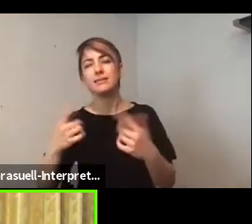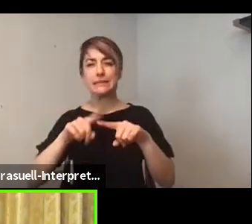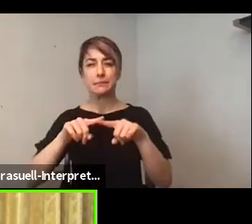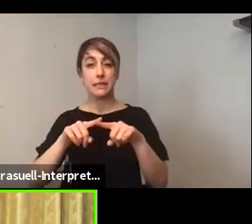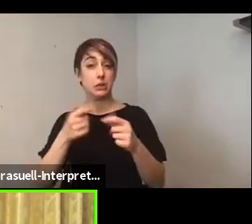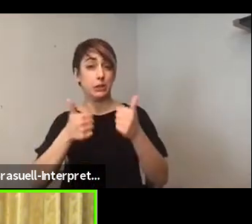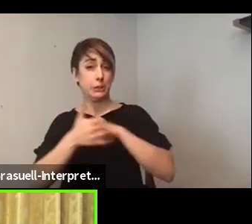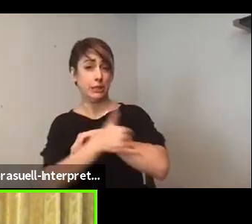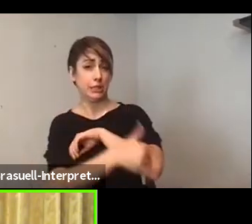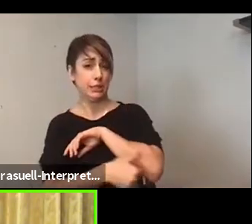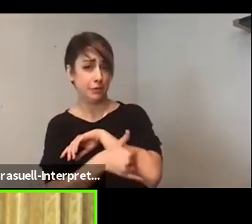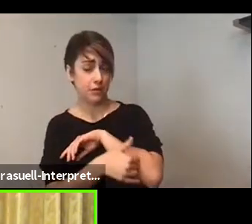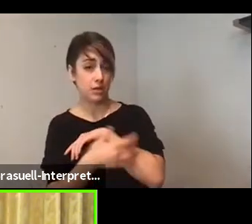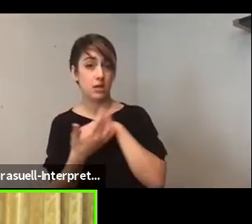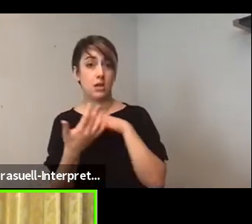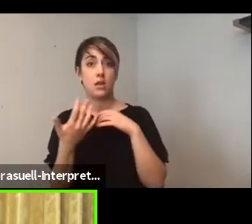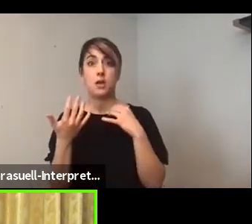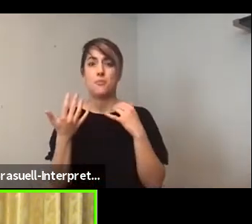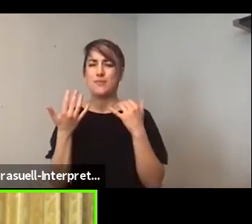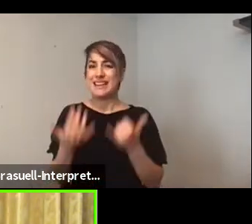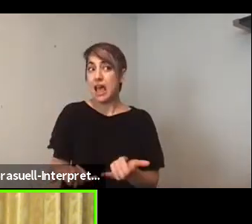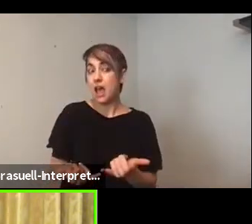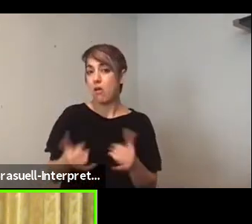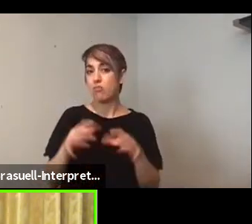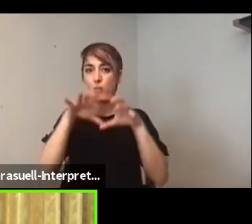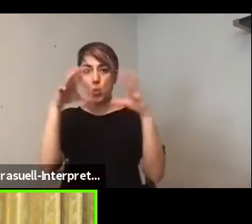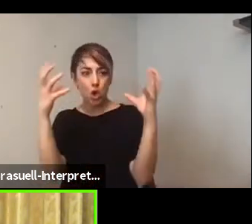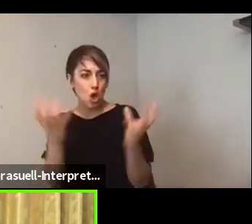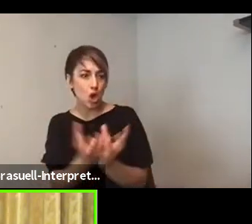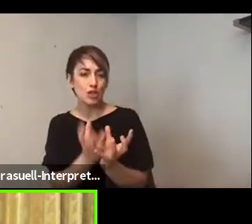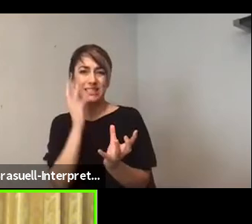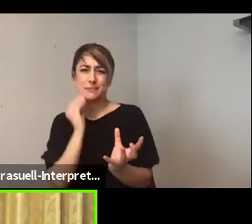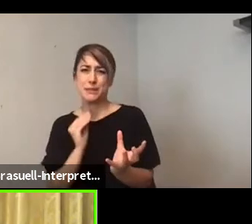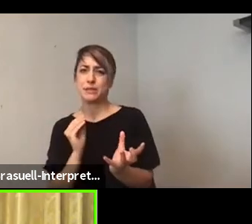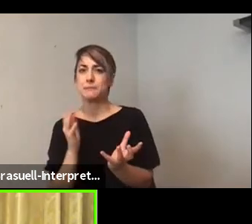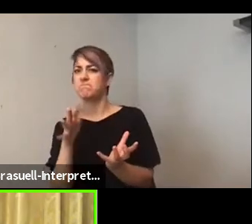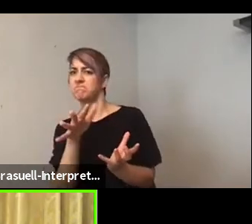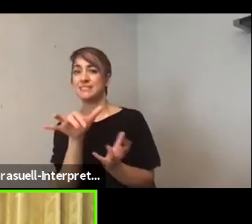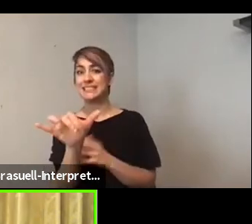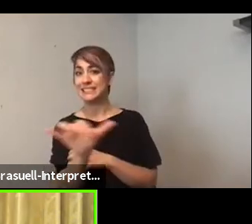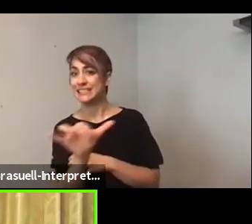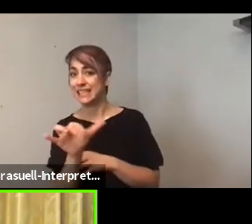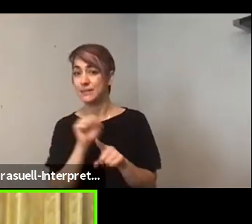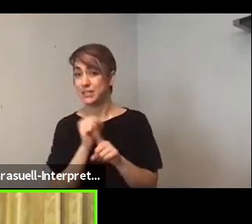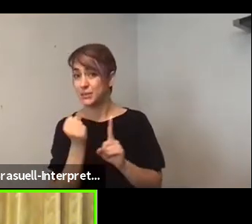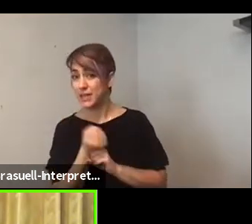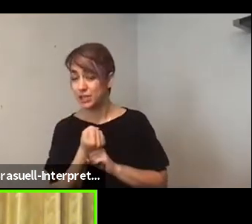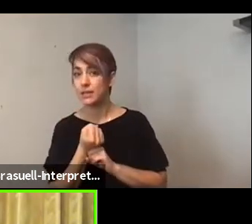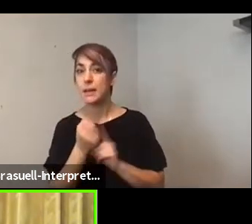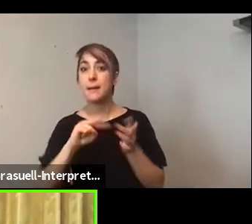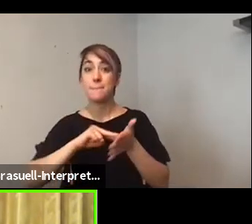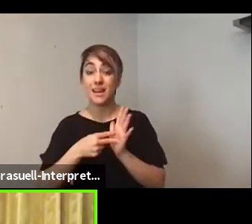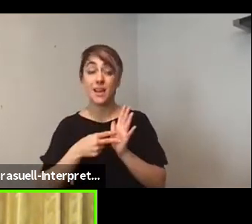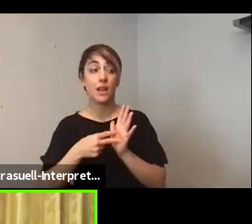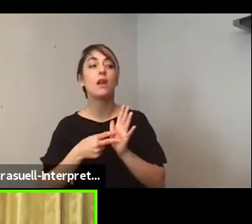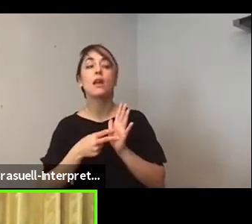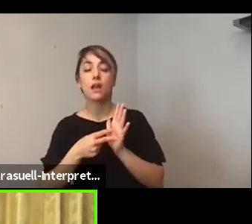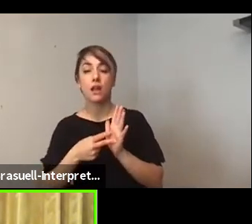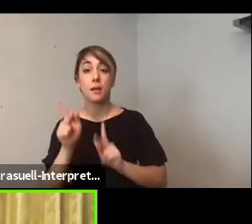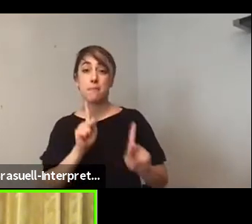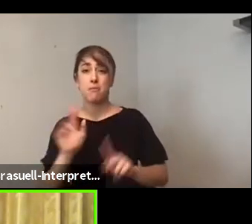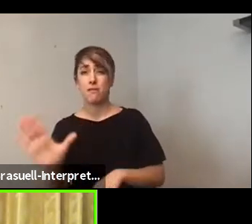all in a similar situation, our schedule is more open and people are at home in